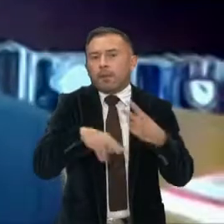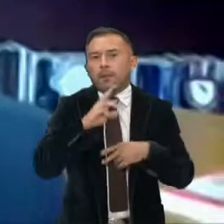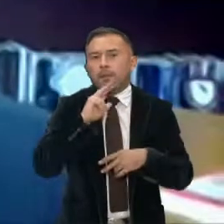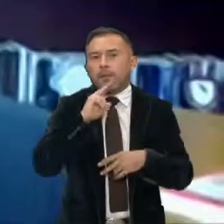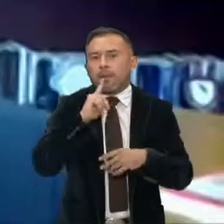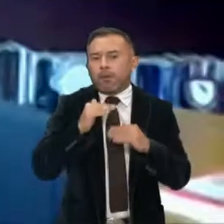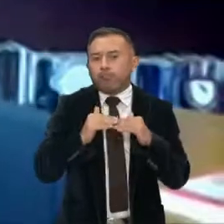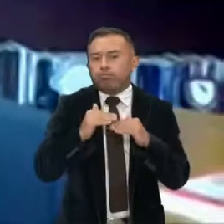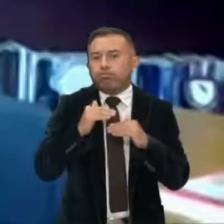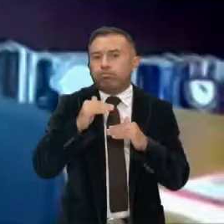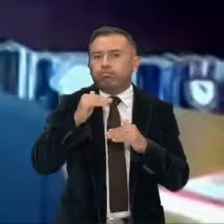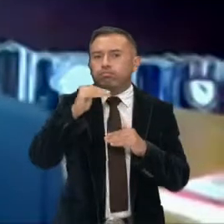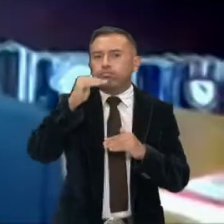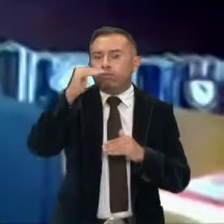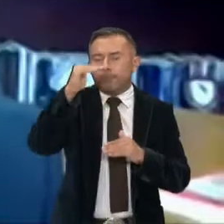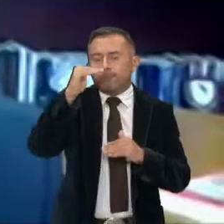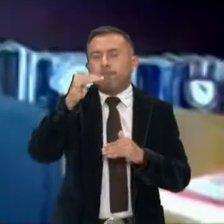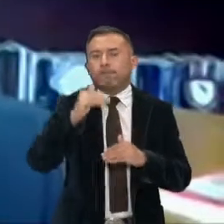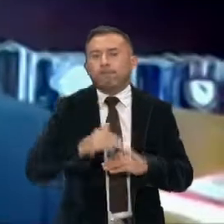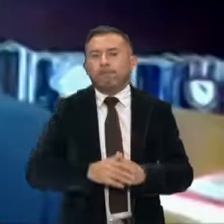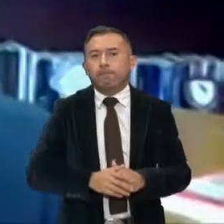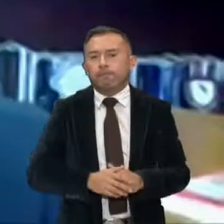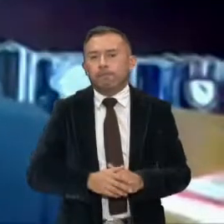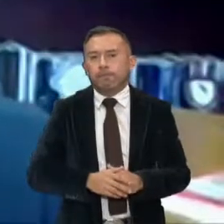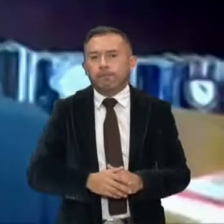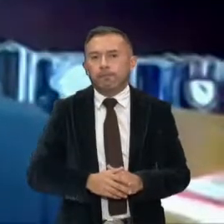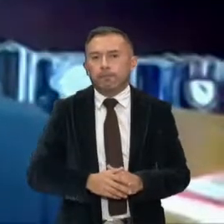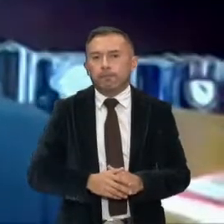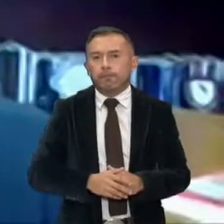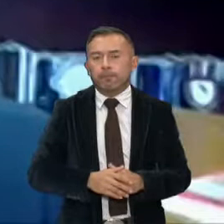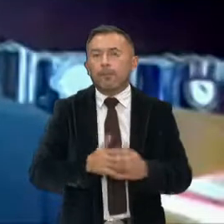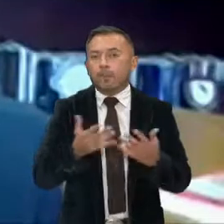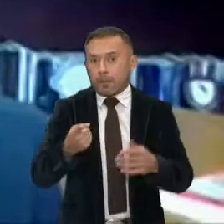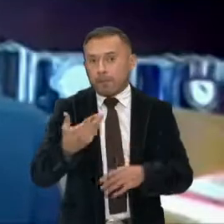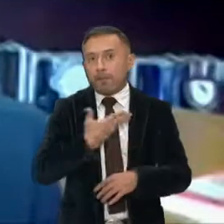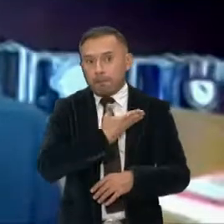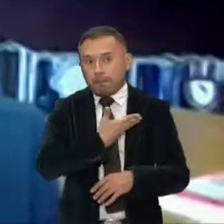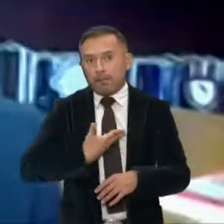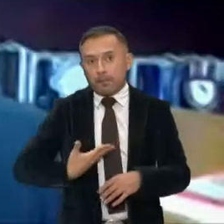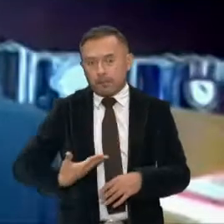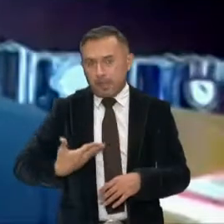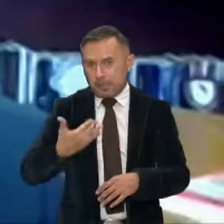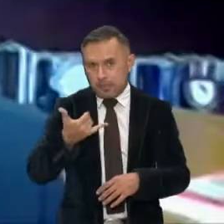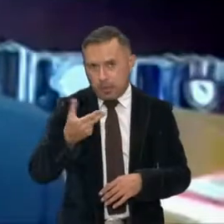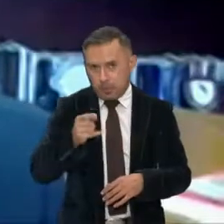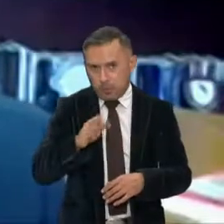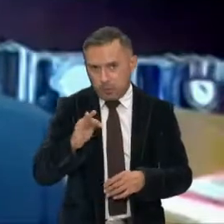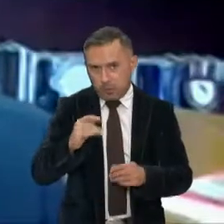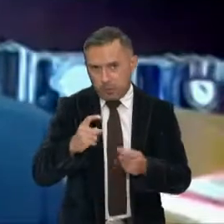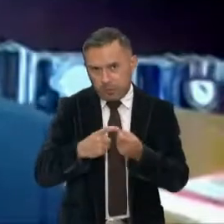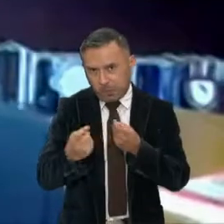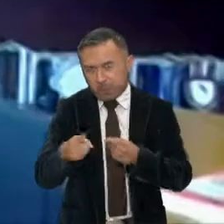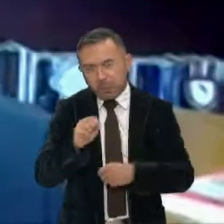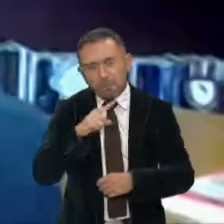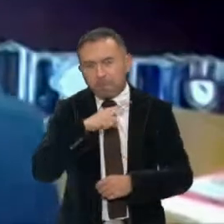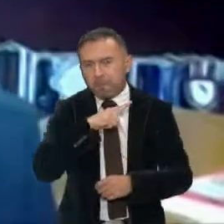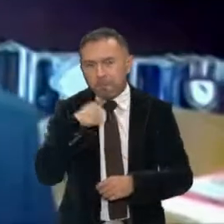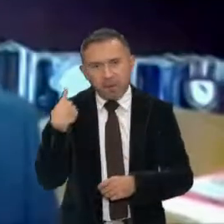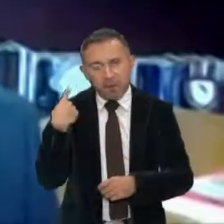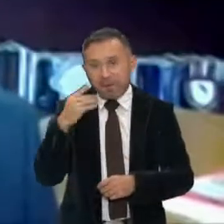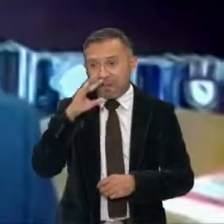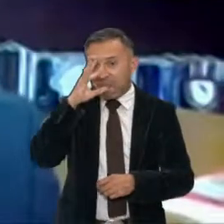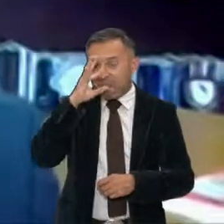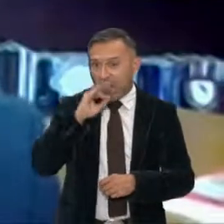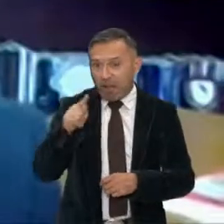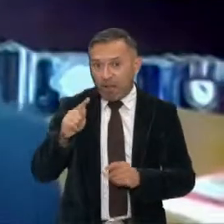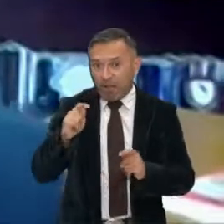by Bolivia some years ago, that even though he has lost